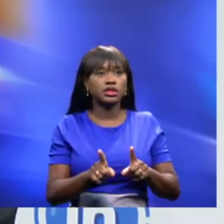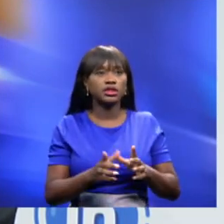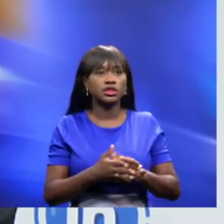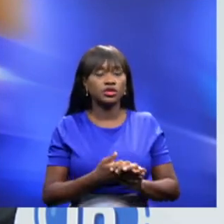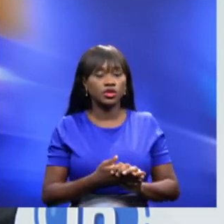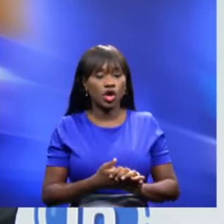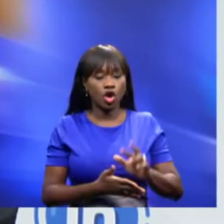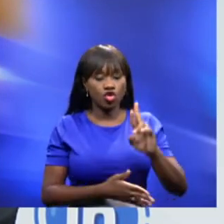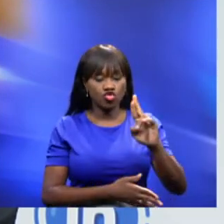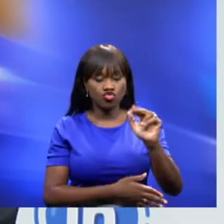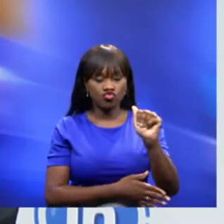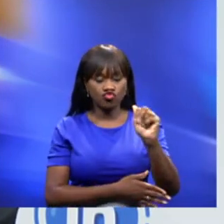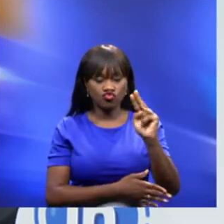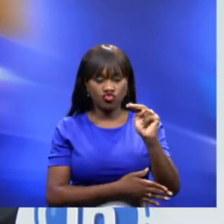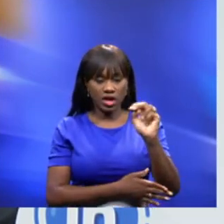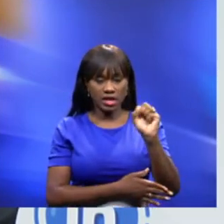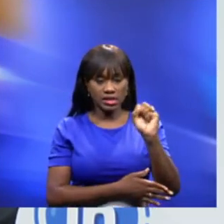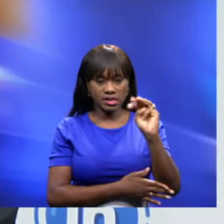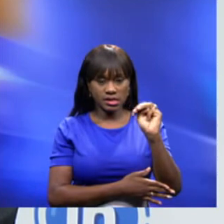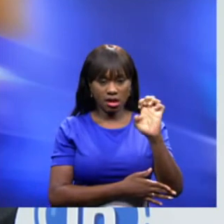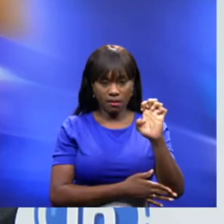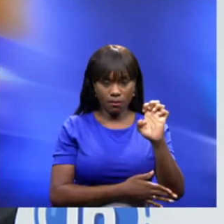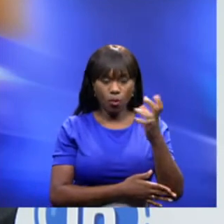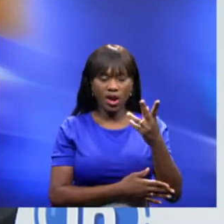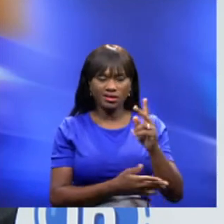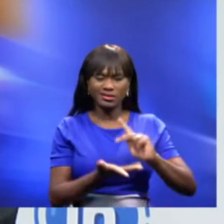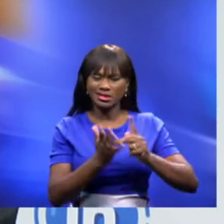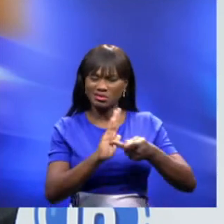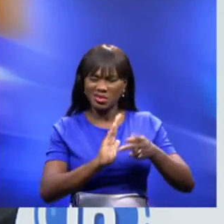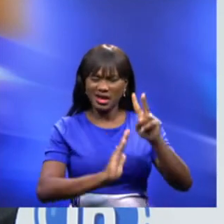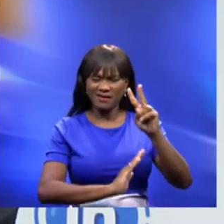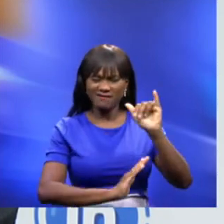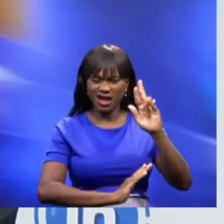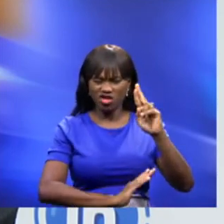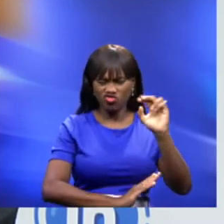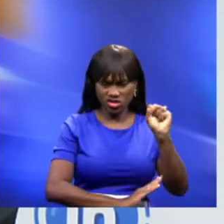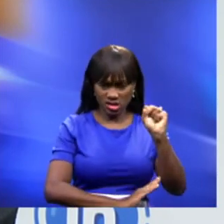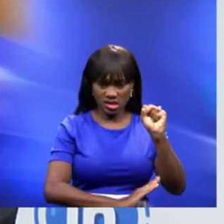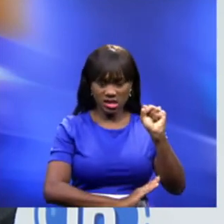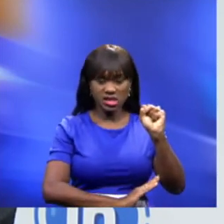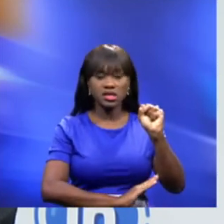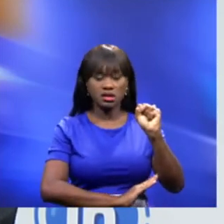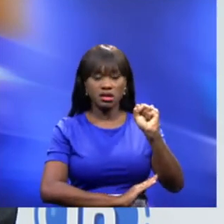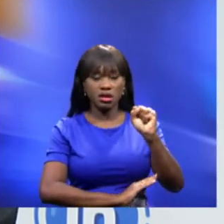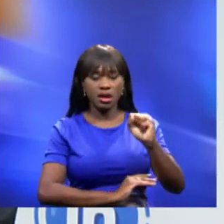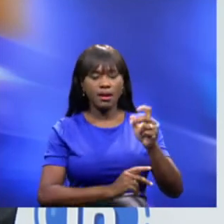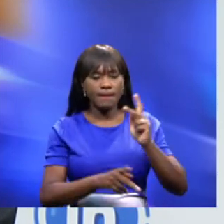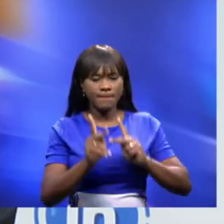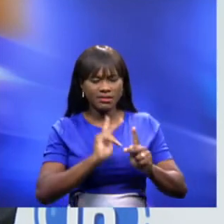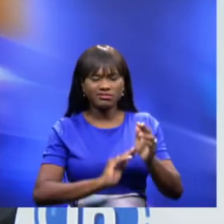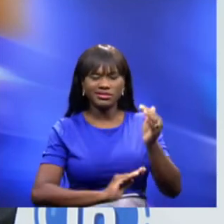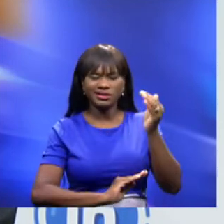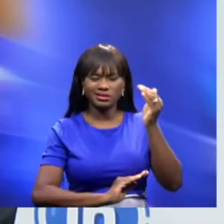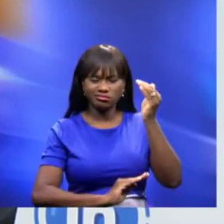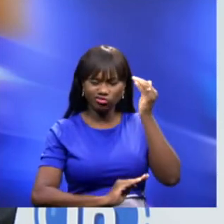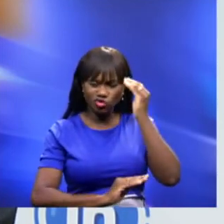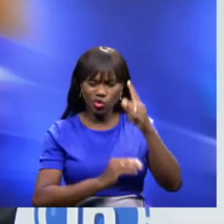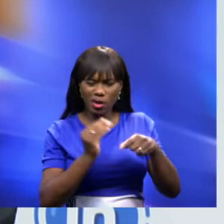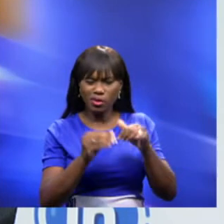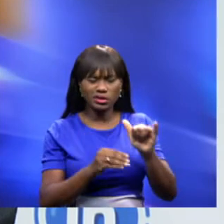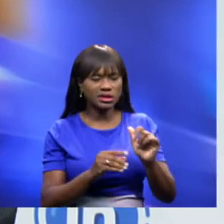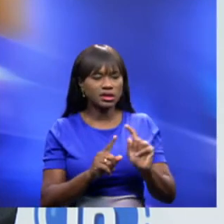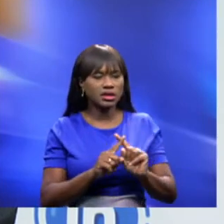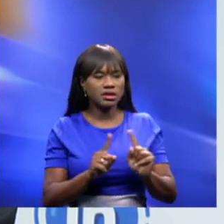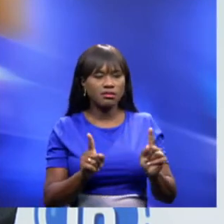of ransomware. We know that persons are concerned about it, but they are